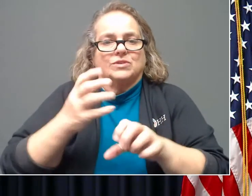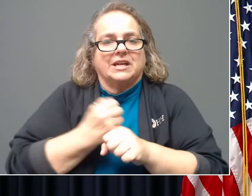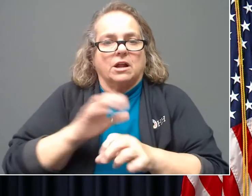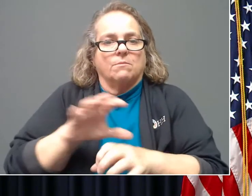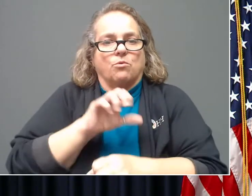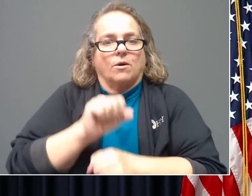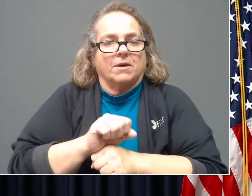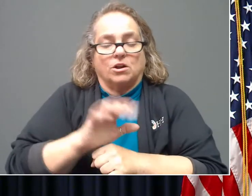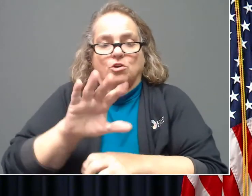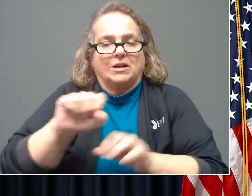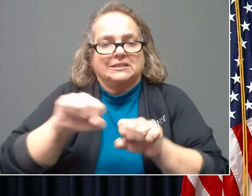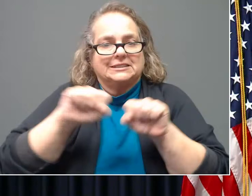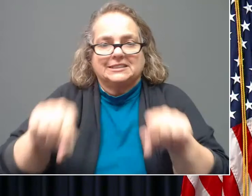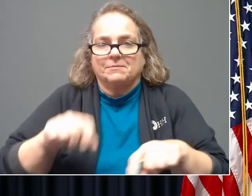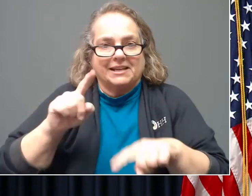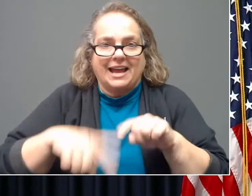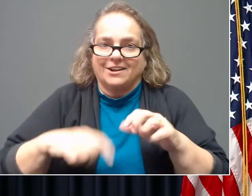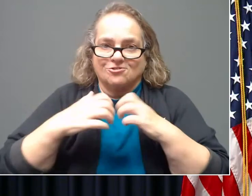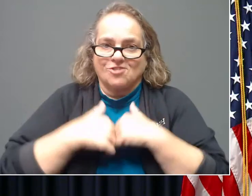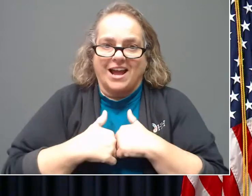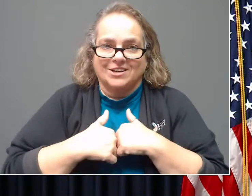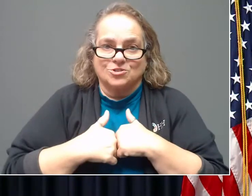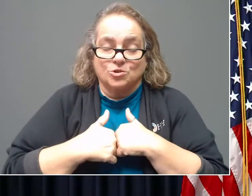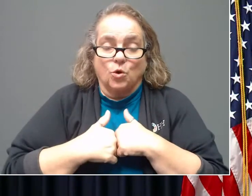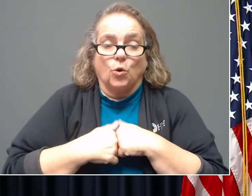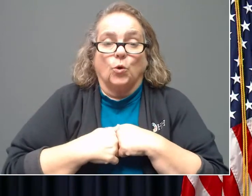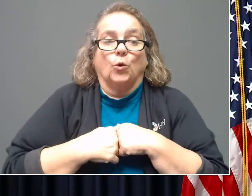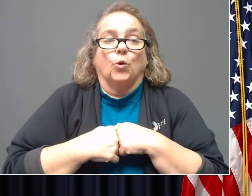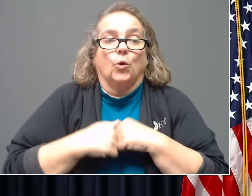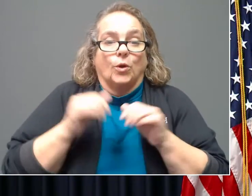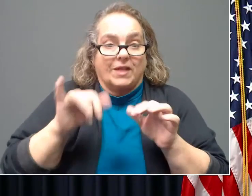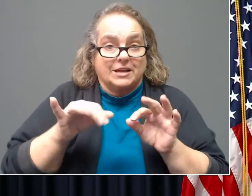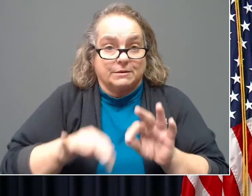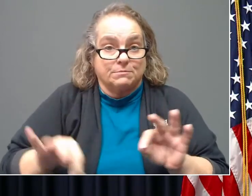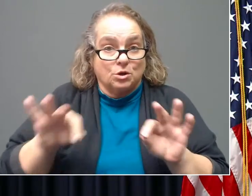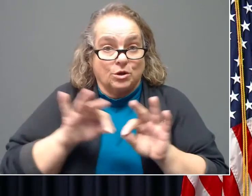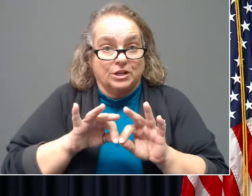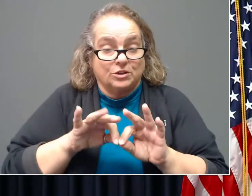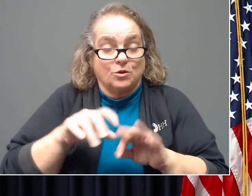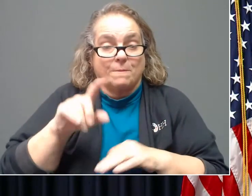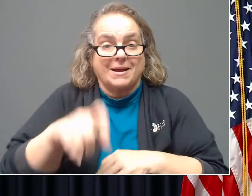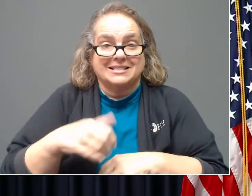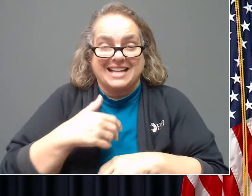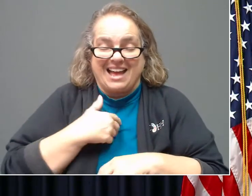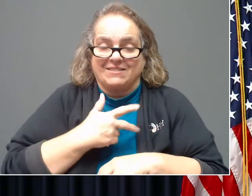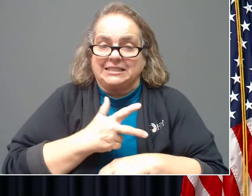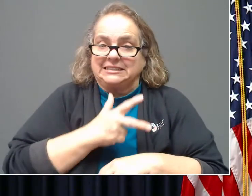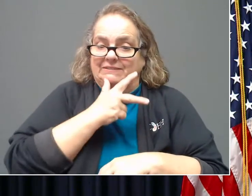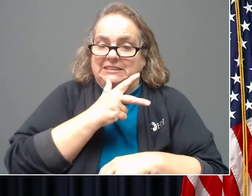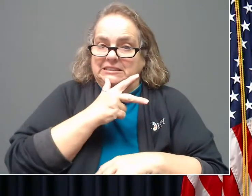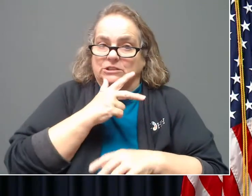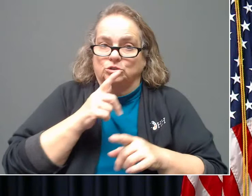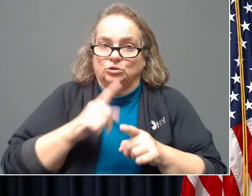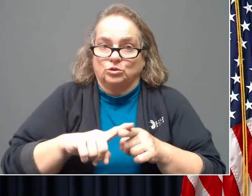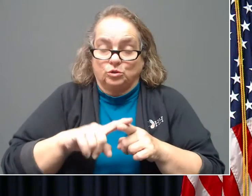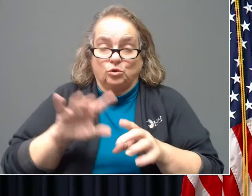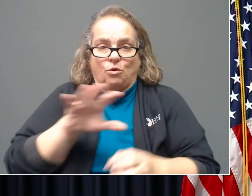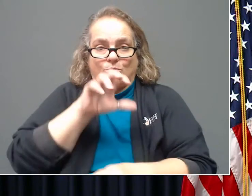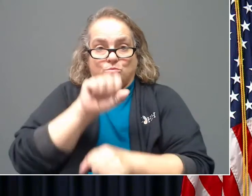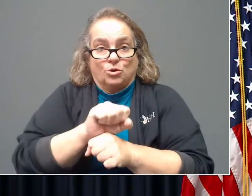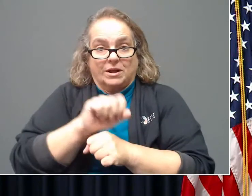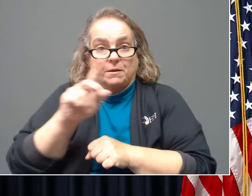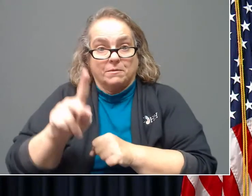crashing. I mean, that is really important. You need to have the sophistication to book them when they do this for